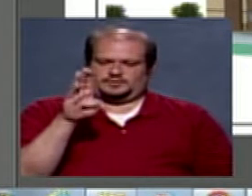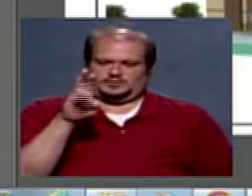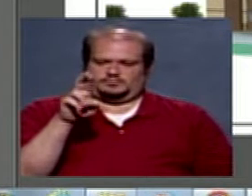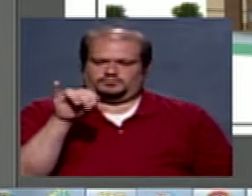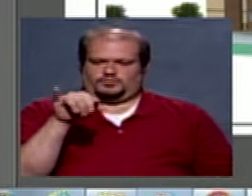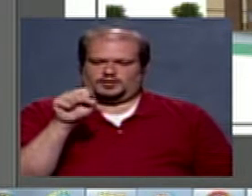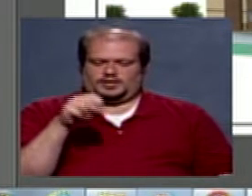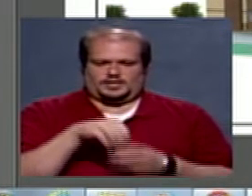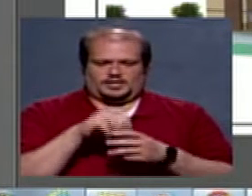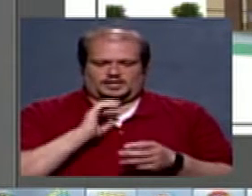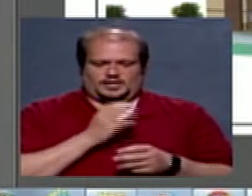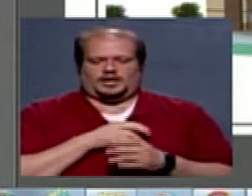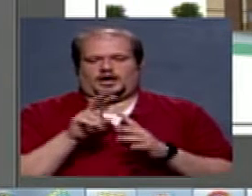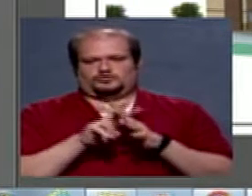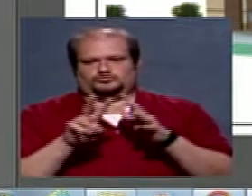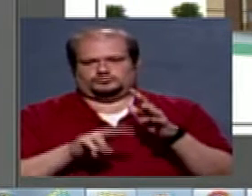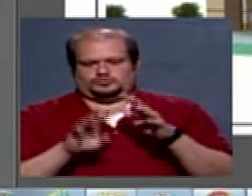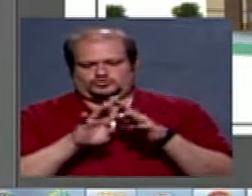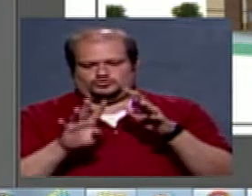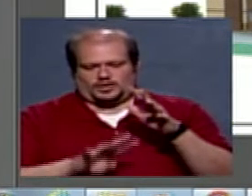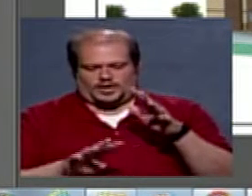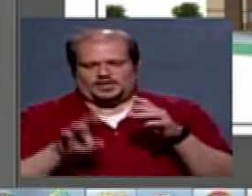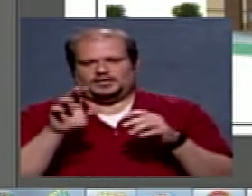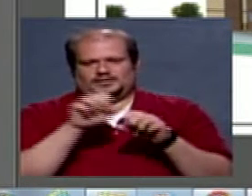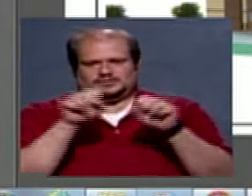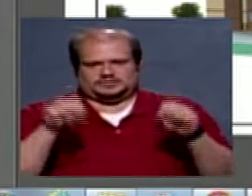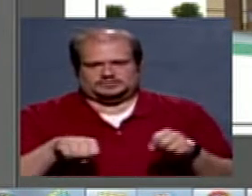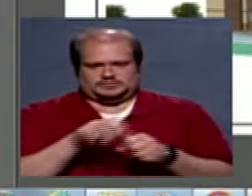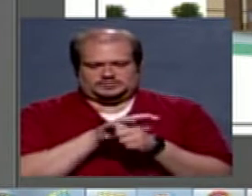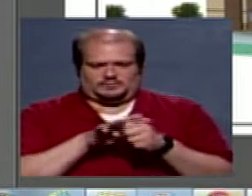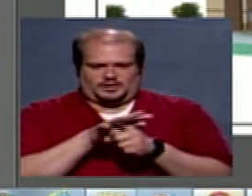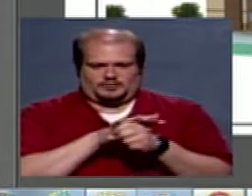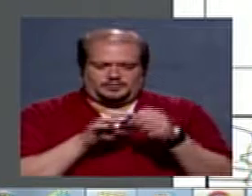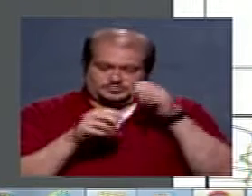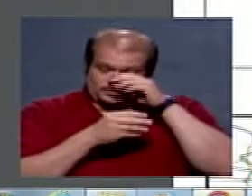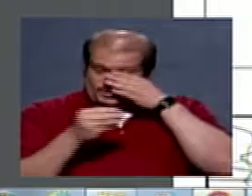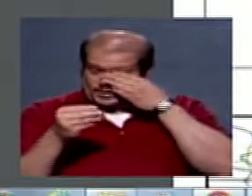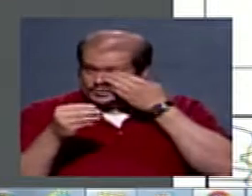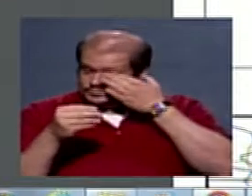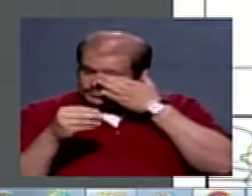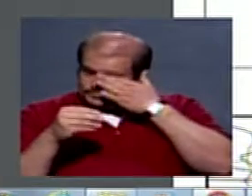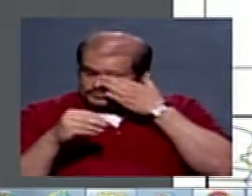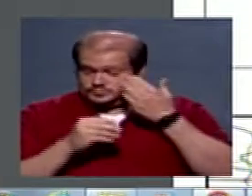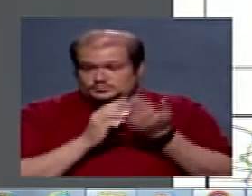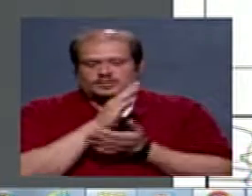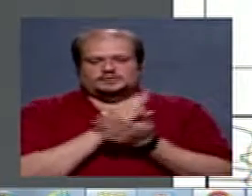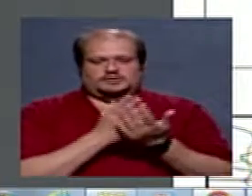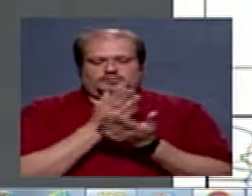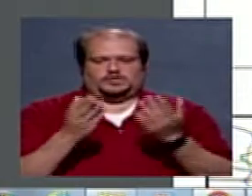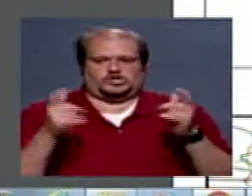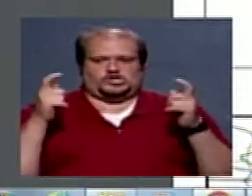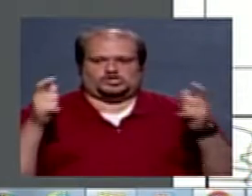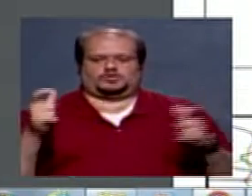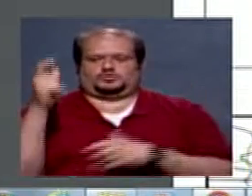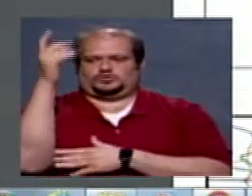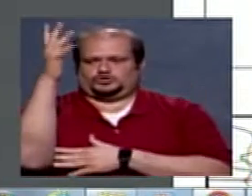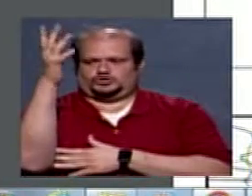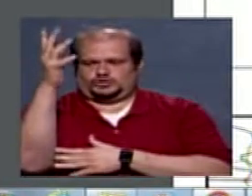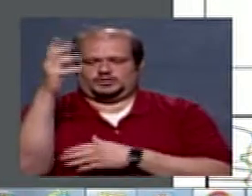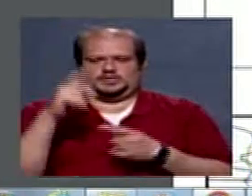in our drainage system, or our drainage areas. And some of those things are huge